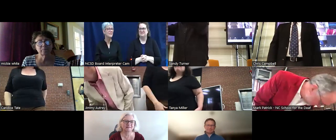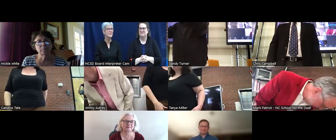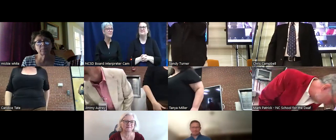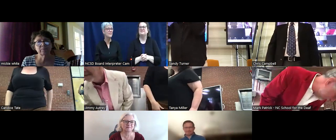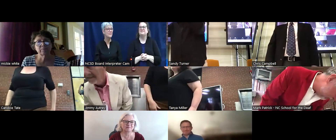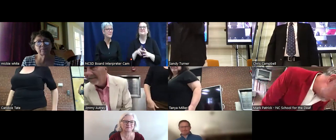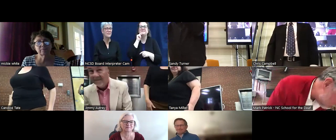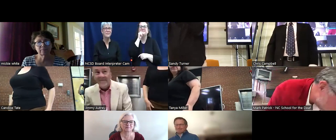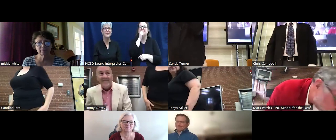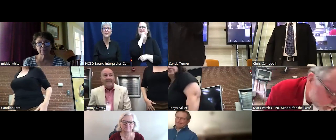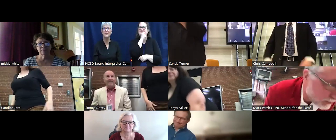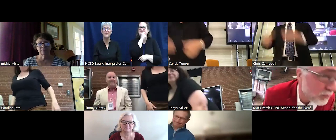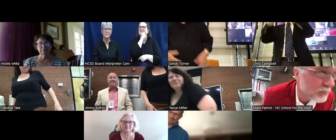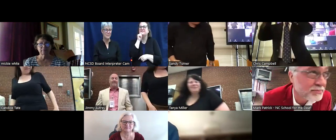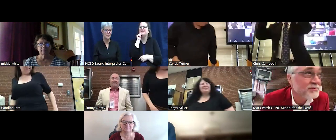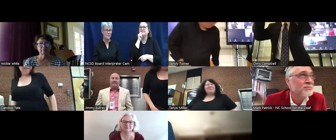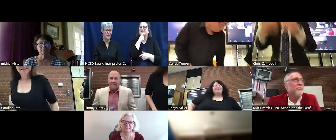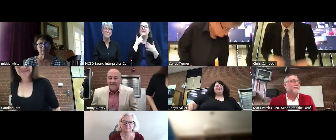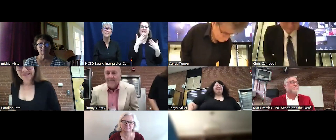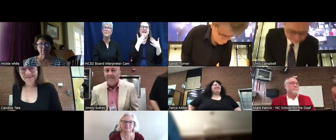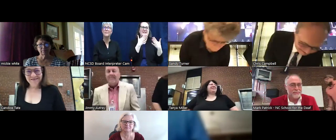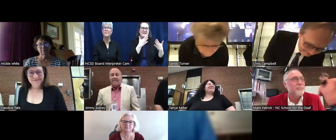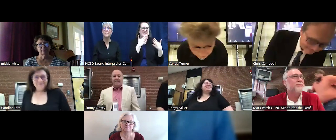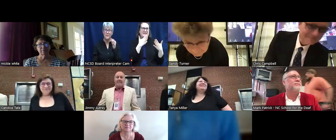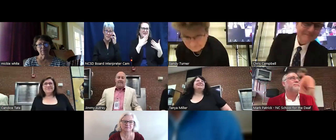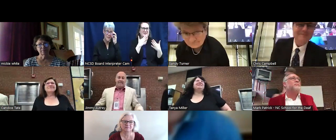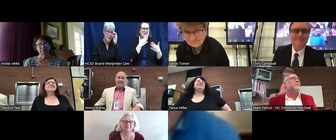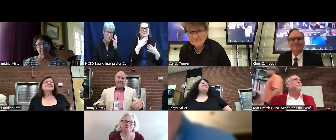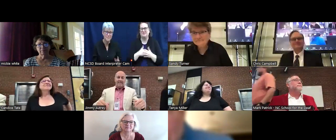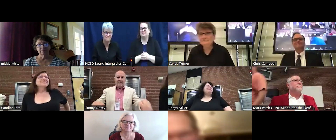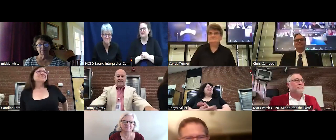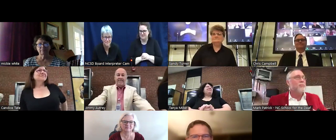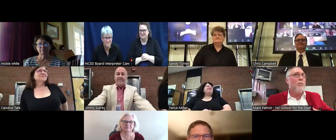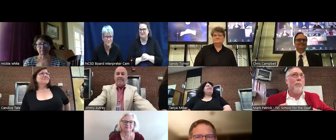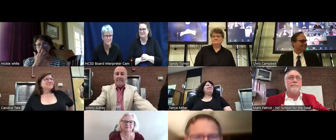Thank you, thank you, thank you.